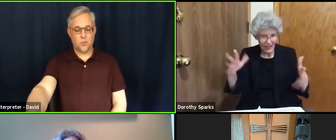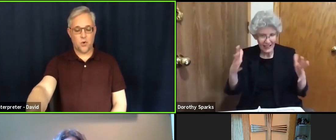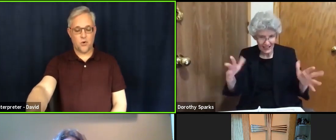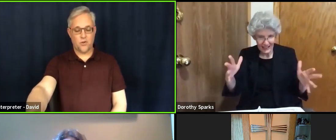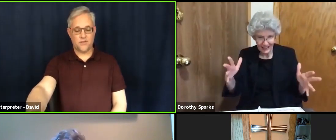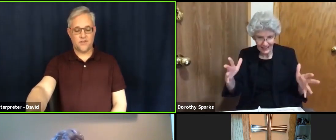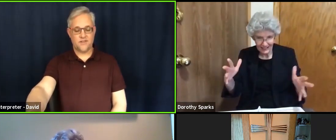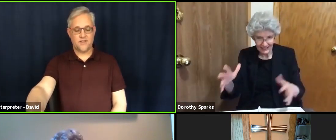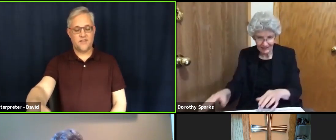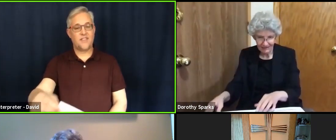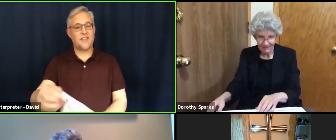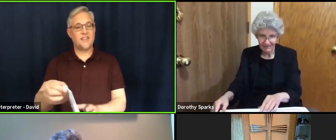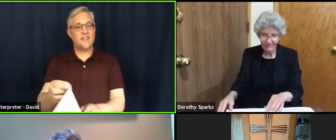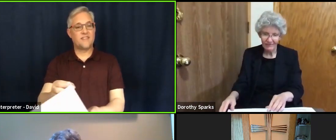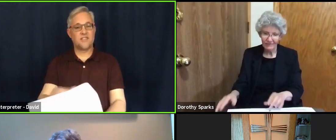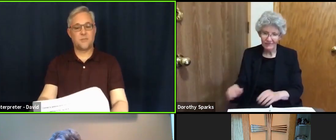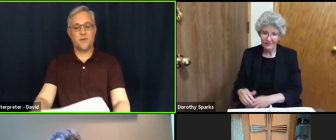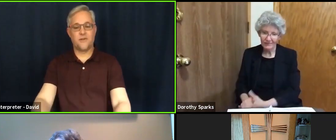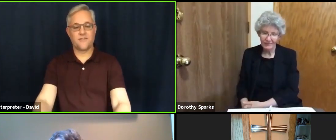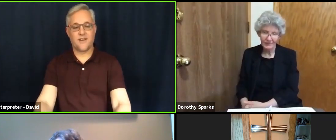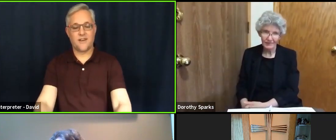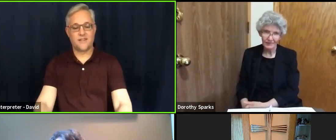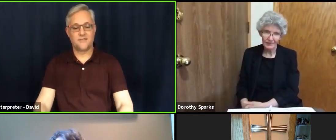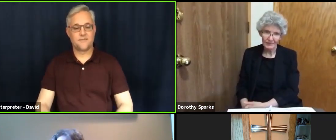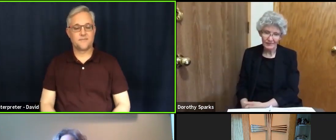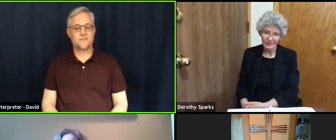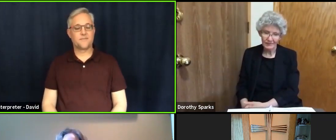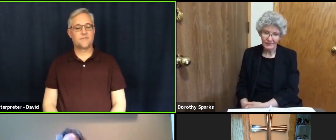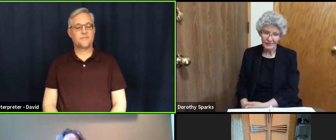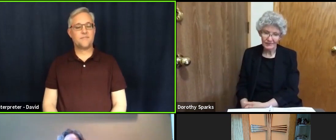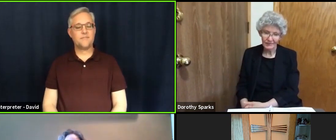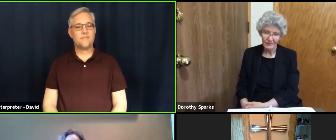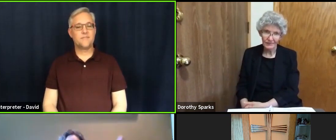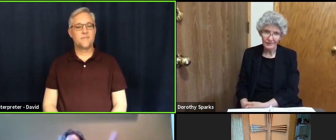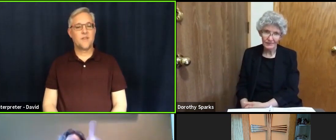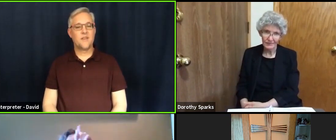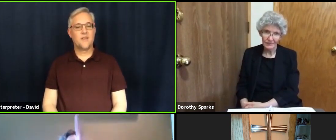into a world that needs the Spirit of God.